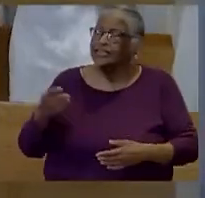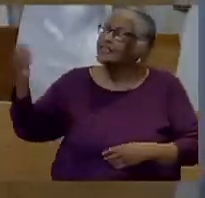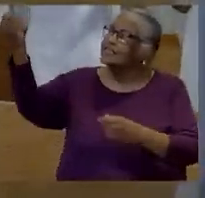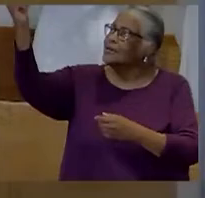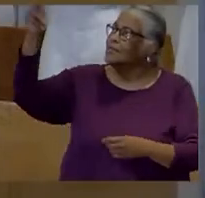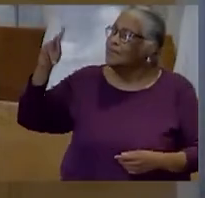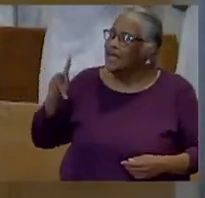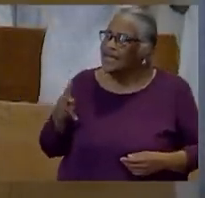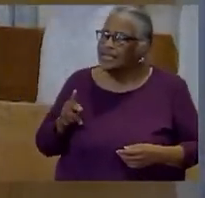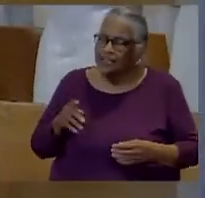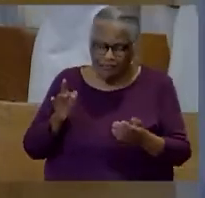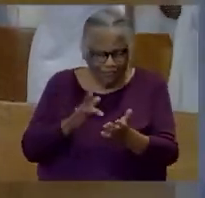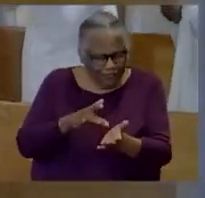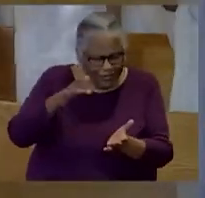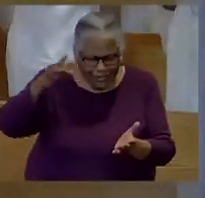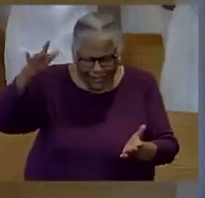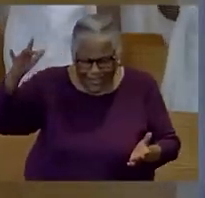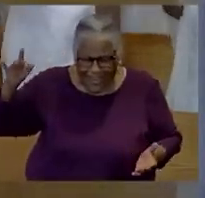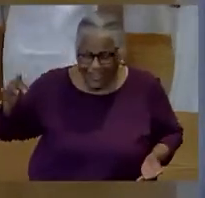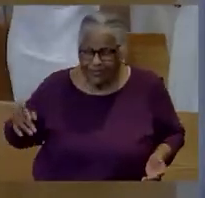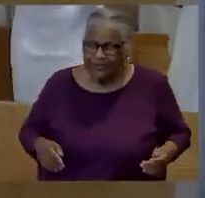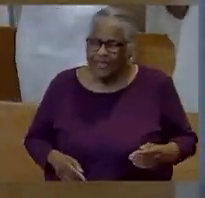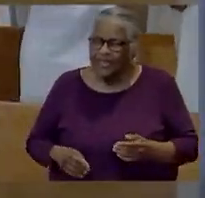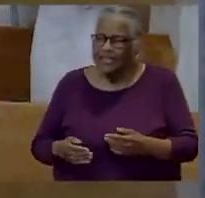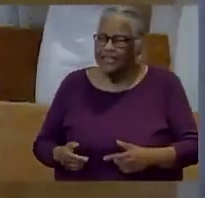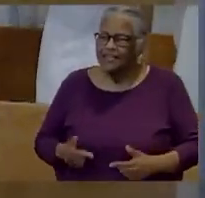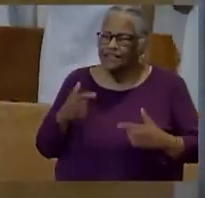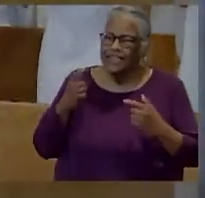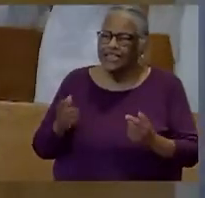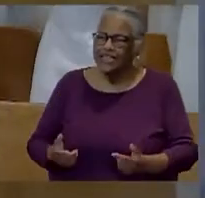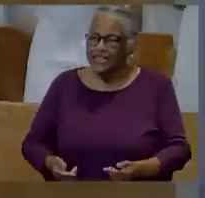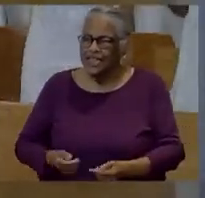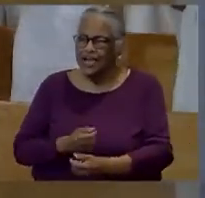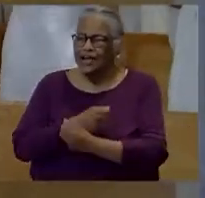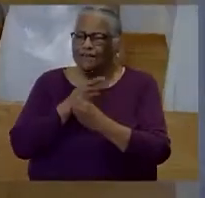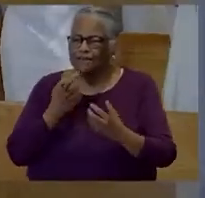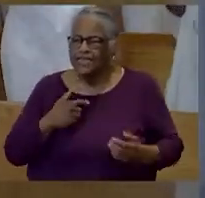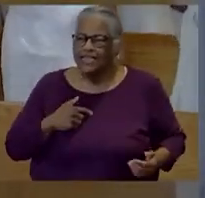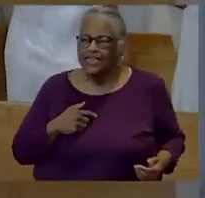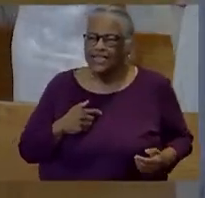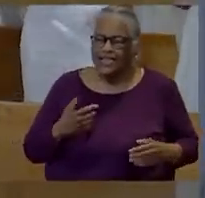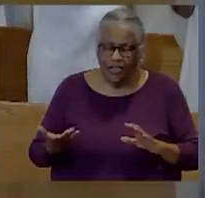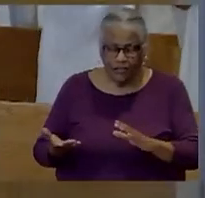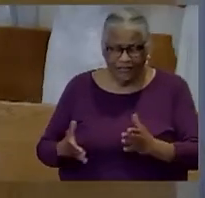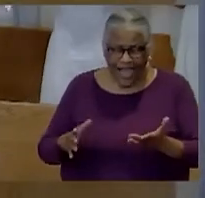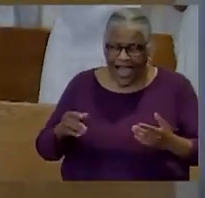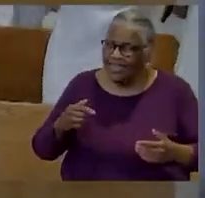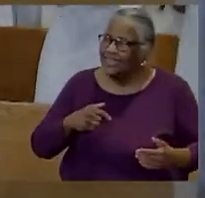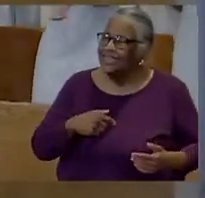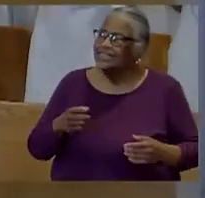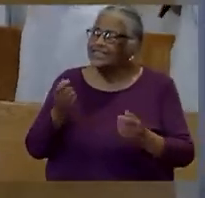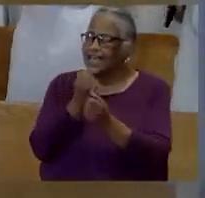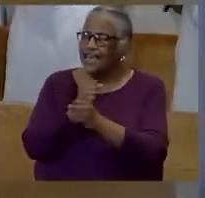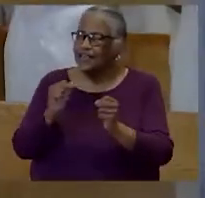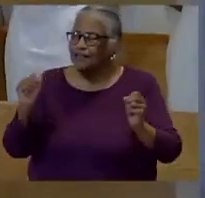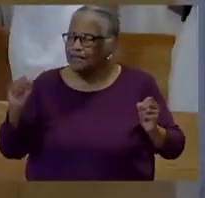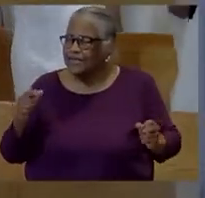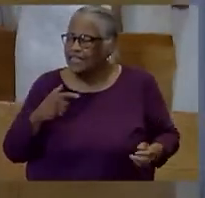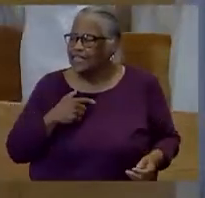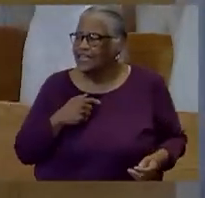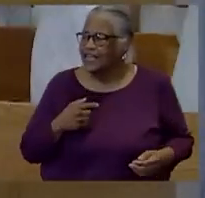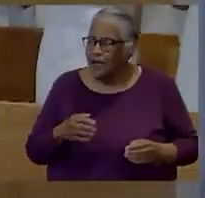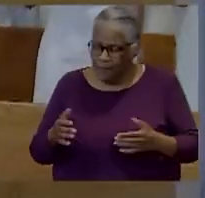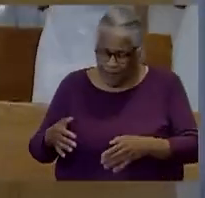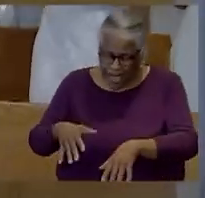back, glorious day. Living, he loved me. Dying, he saved